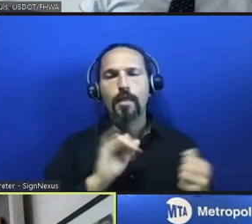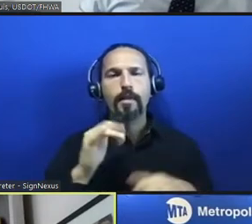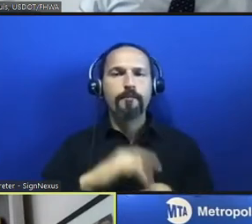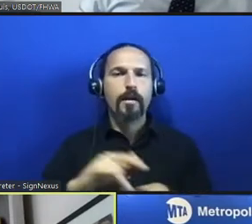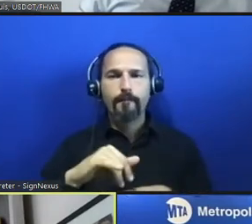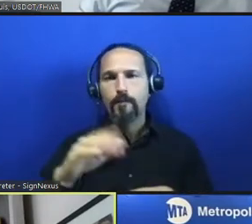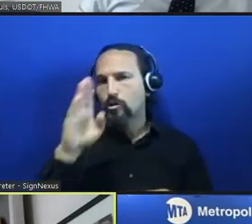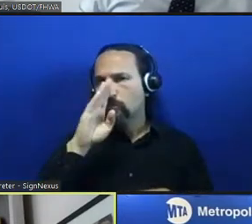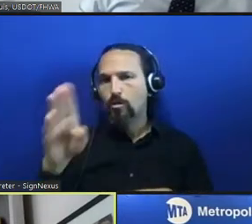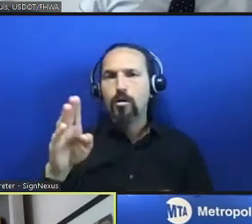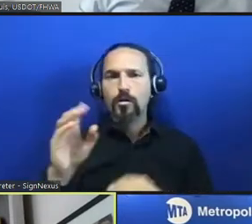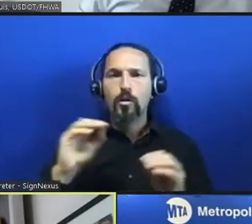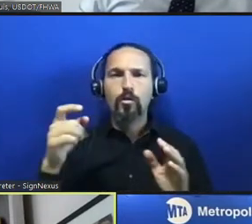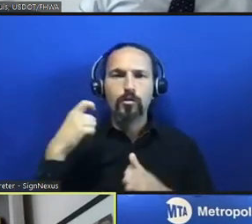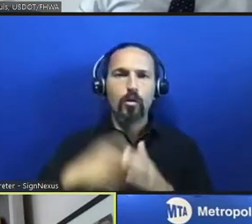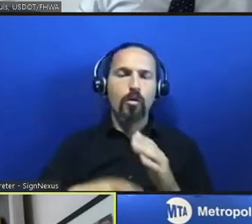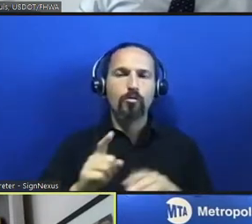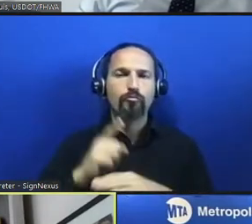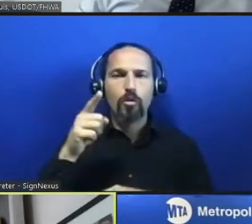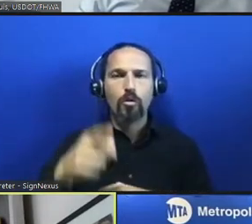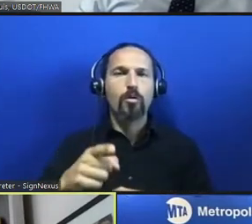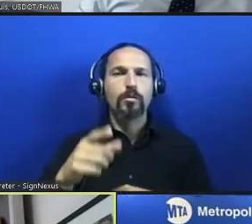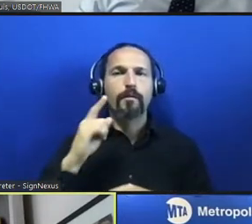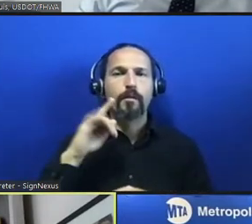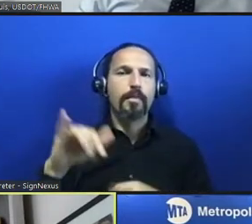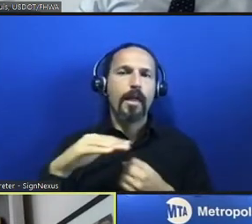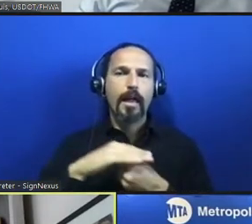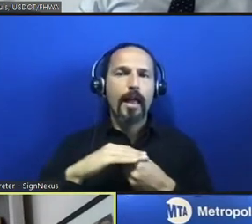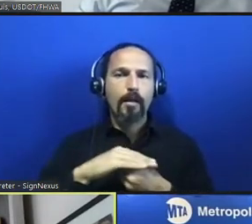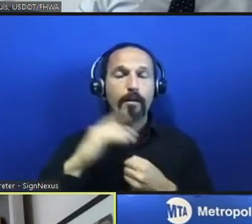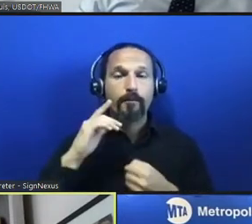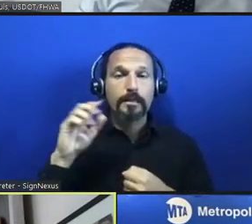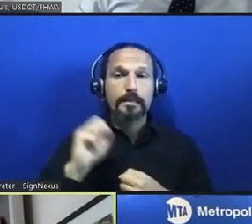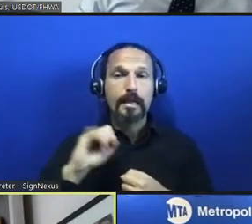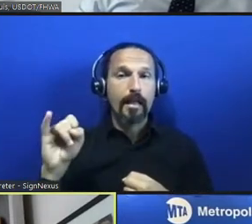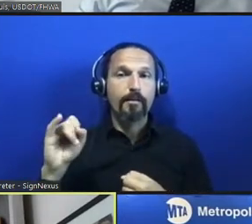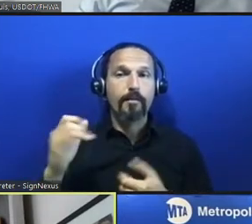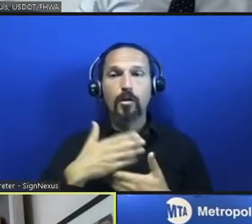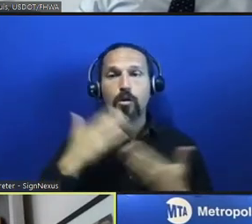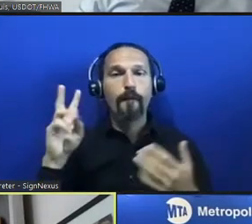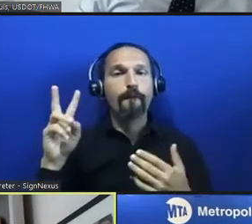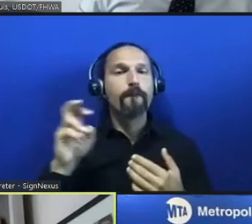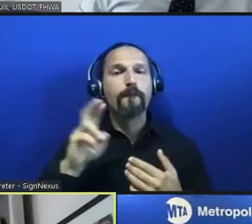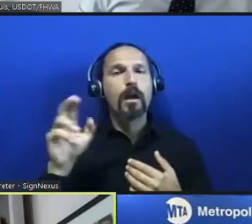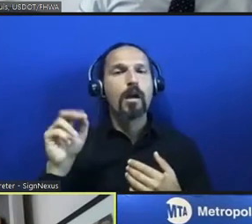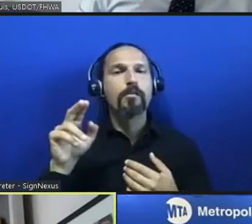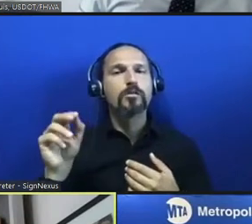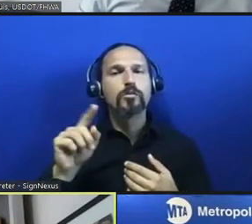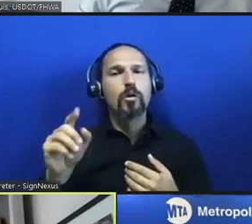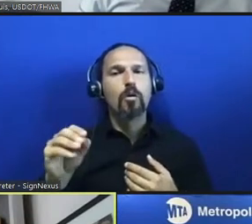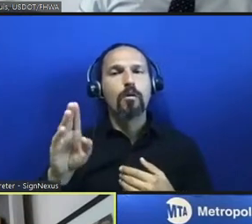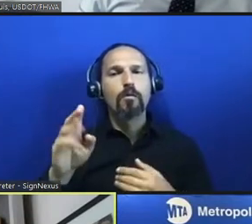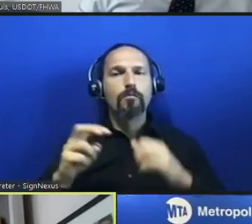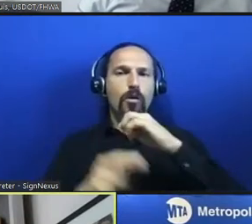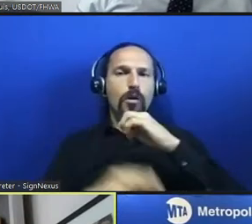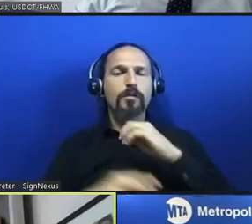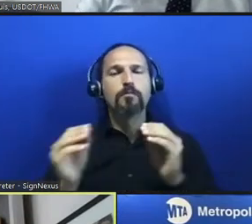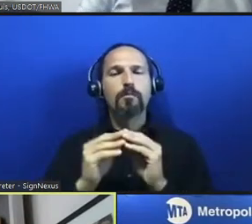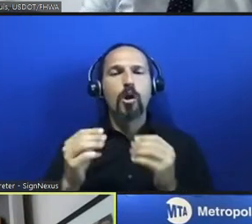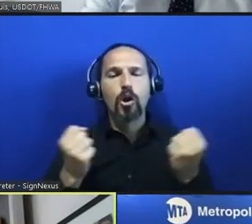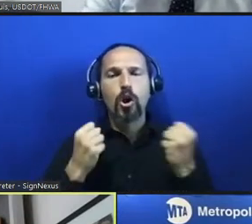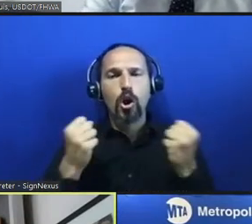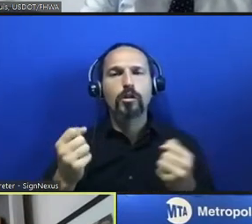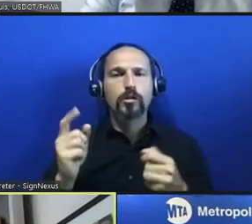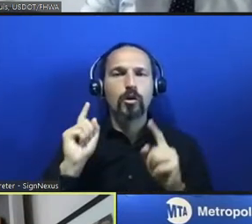of direct Untold Crossings were limited tolls from those counties if Staten Islanders had no Verrazano Bridge discount we can safely assume that there'd be more cars going to